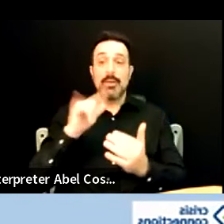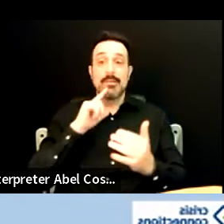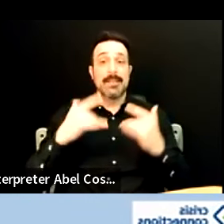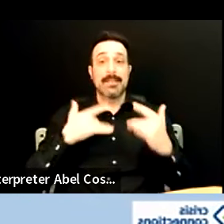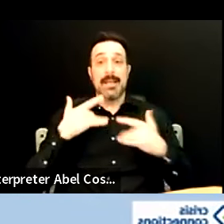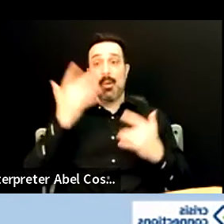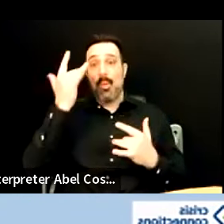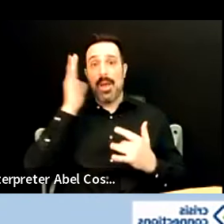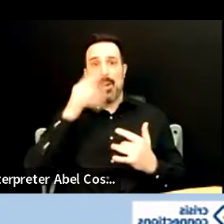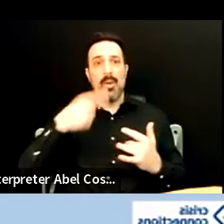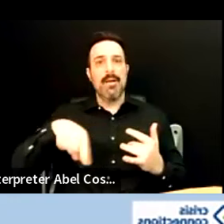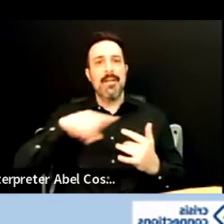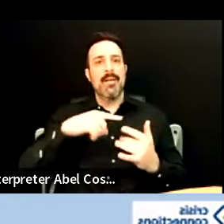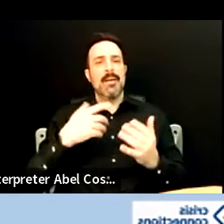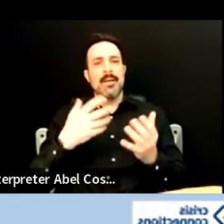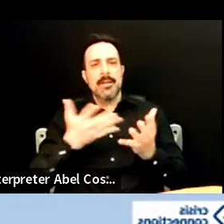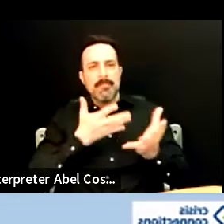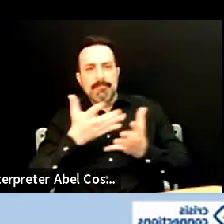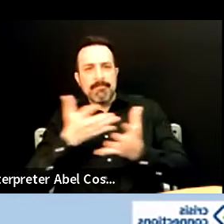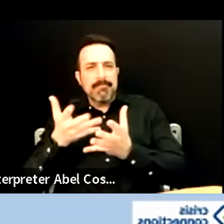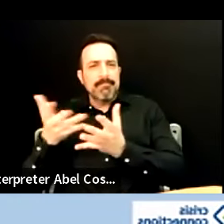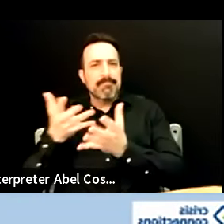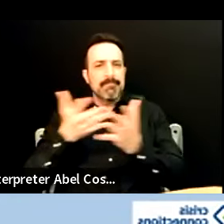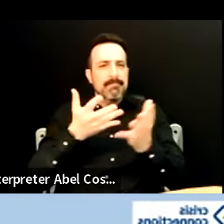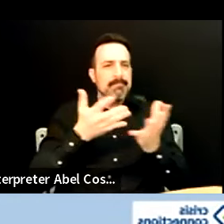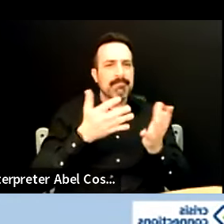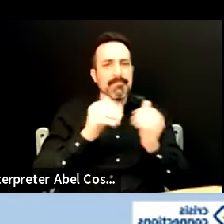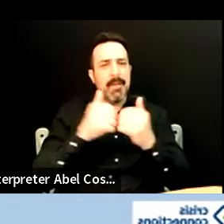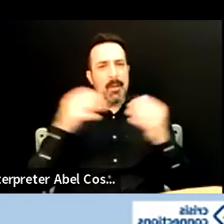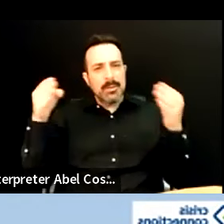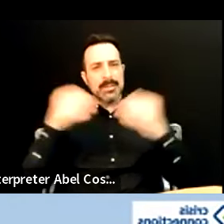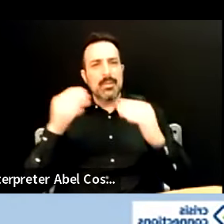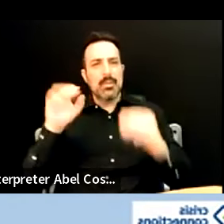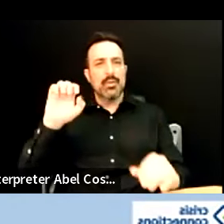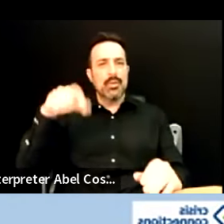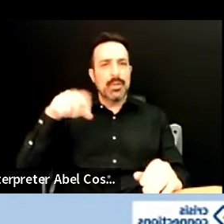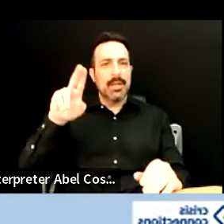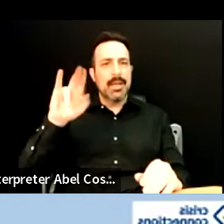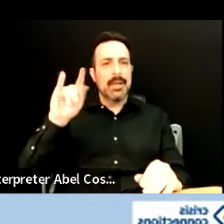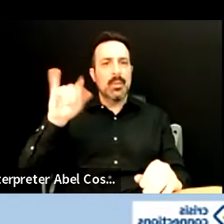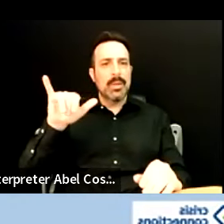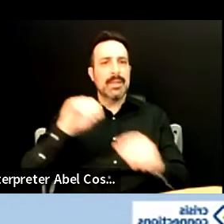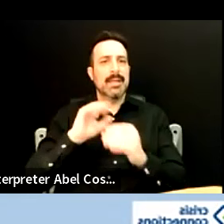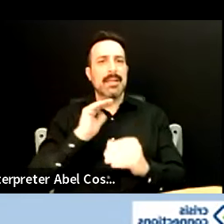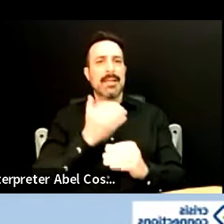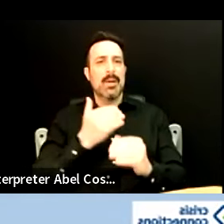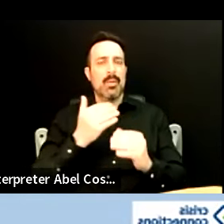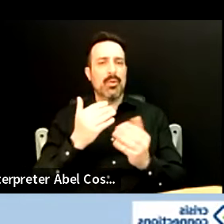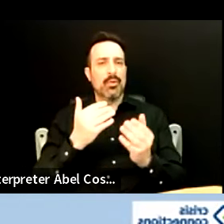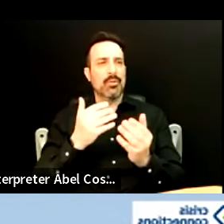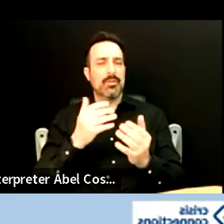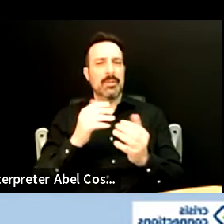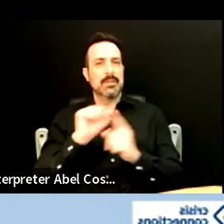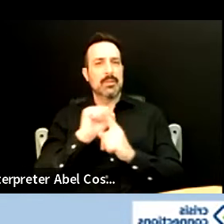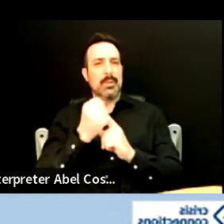excited because we're going to be doing conversations about how we center equity in our conversation as we reform our system. You know, I had to